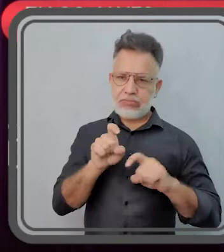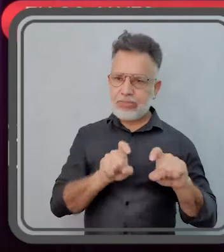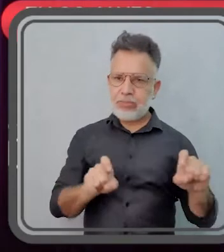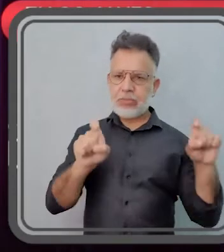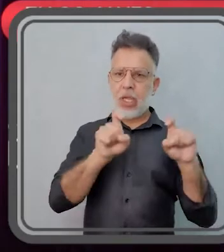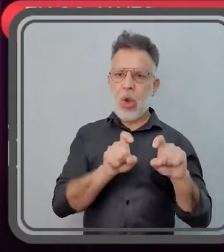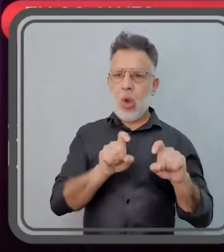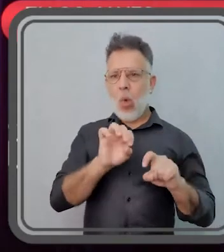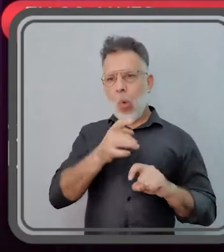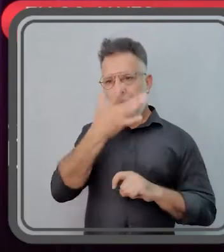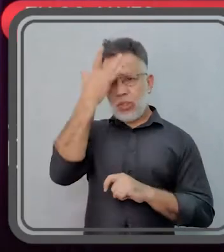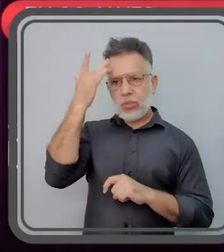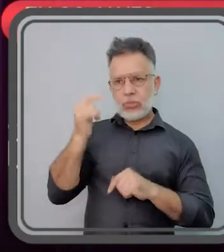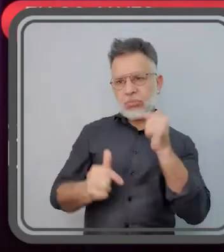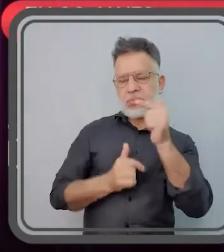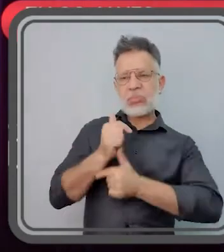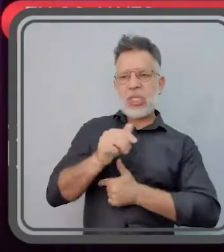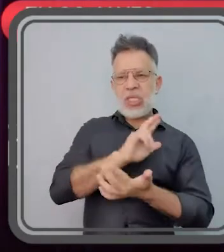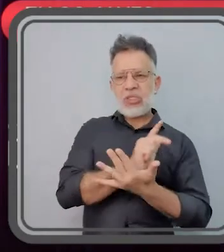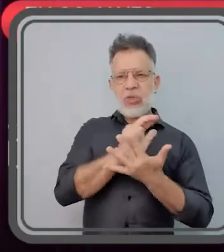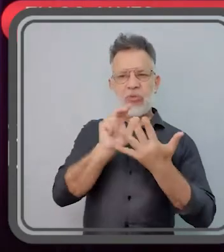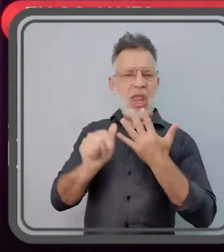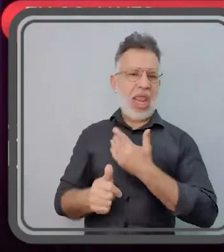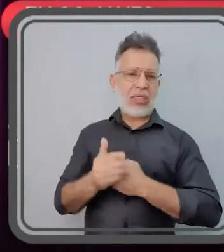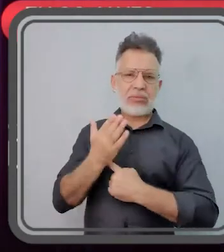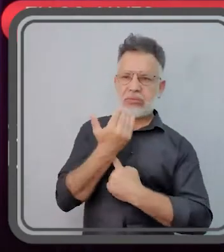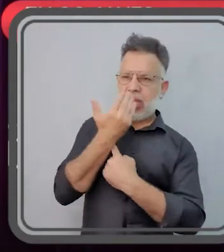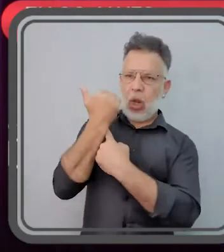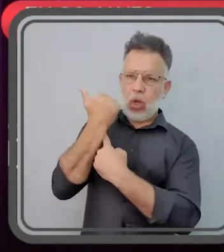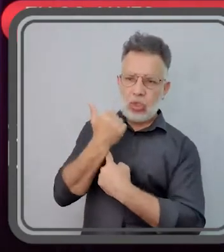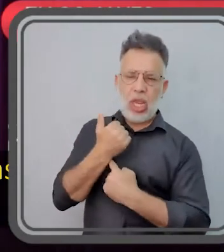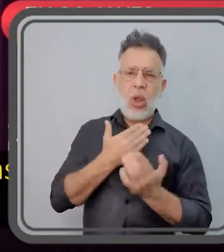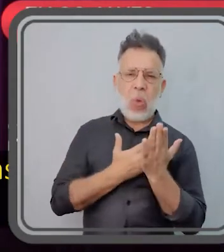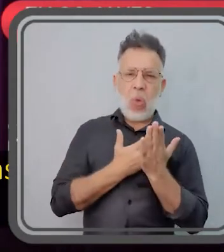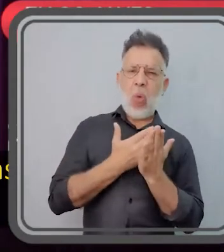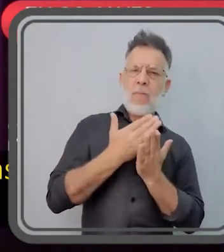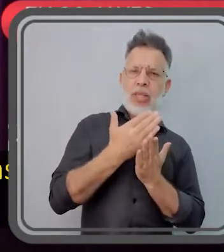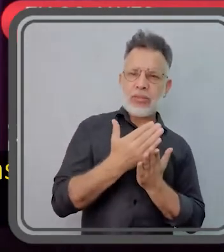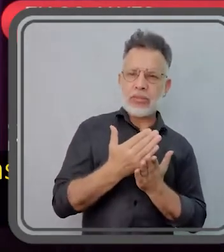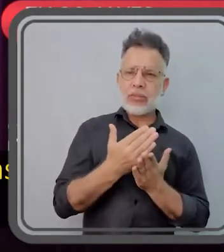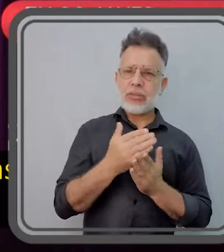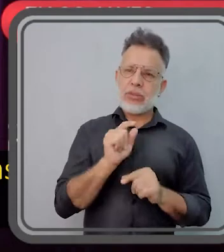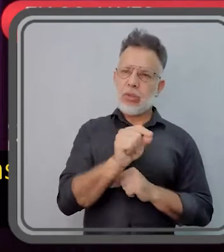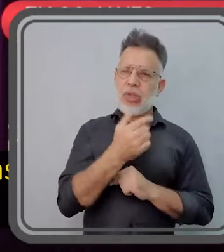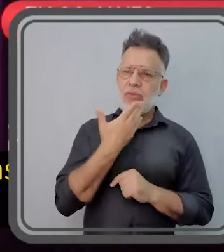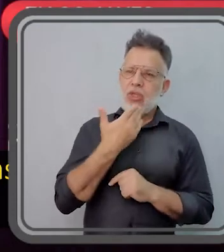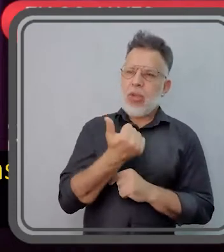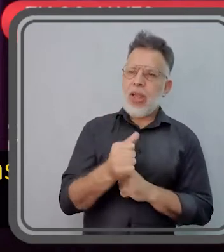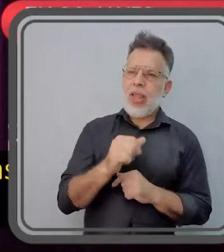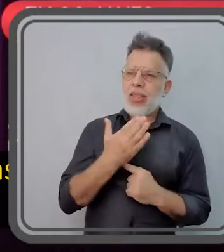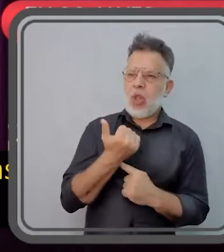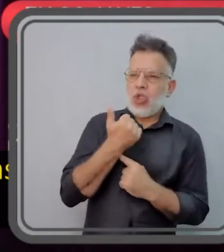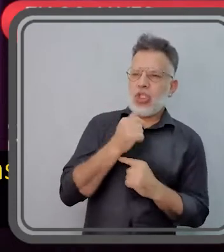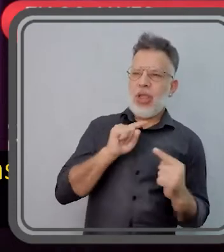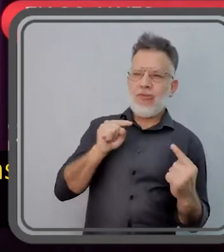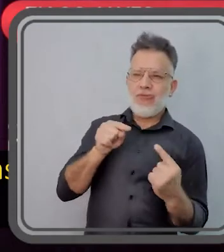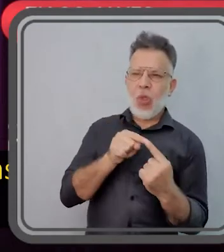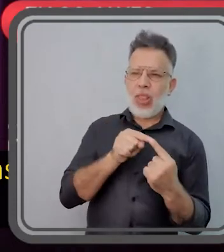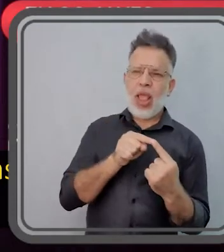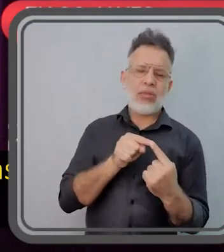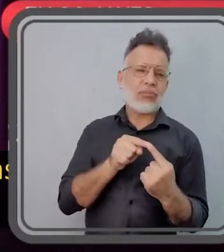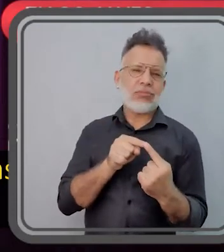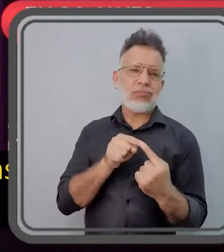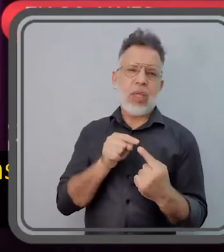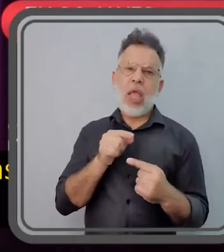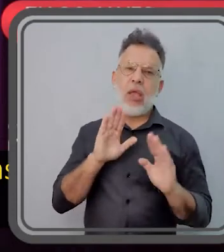people who are working on different kinds of technologies, starting from what you would call the legacy technologies